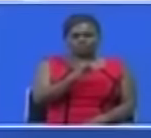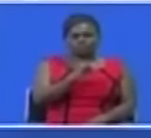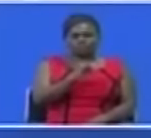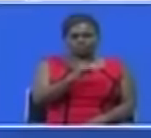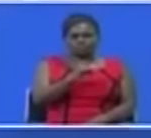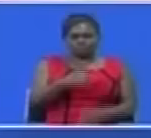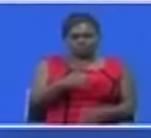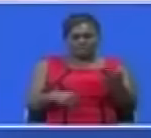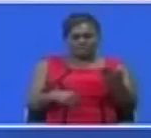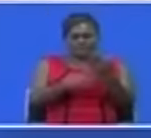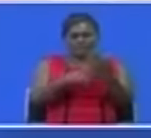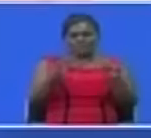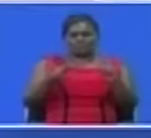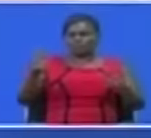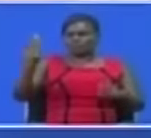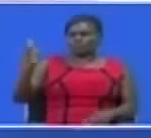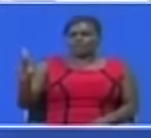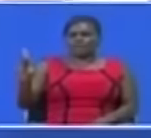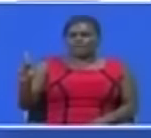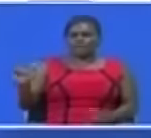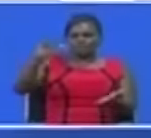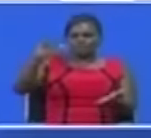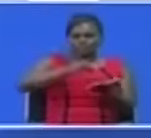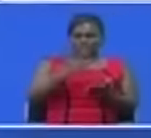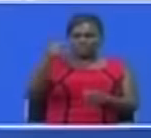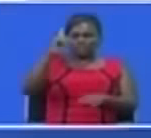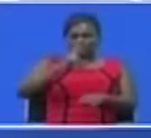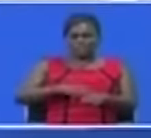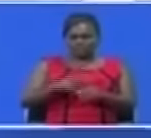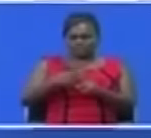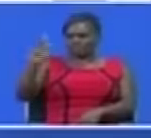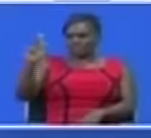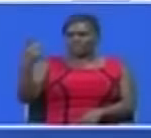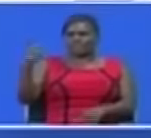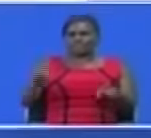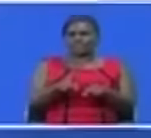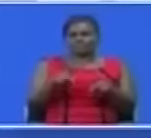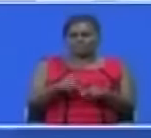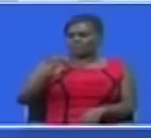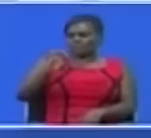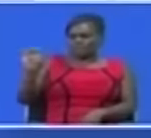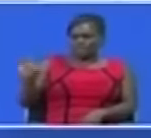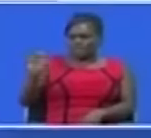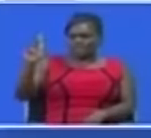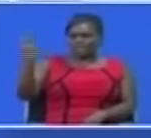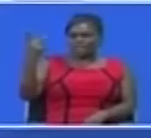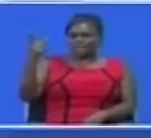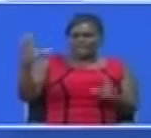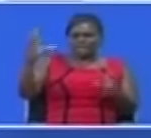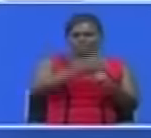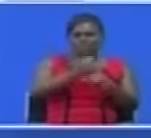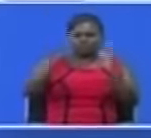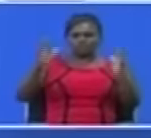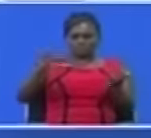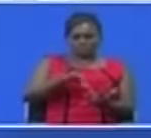blender's requirement. UK still imports 3 times as much tea from Kenya as it does from India. Kenya has made some